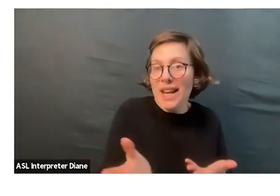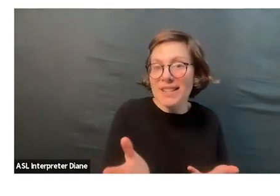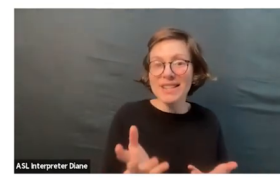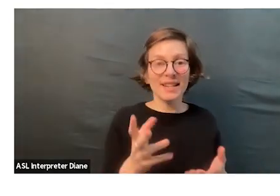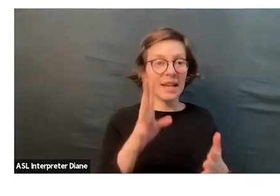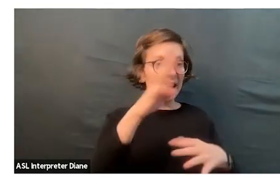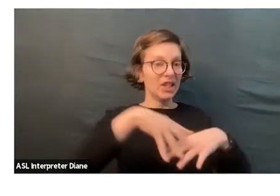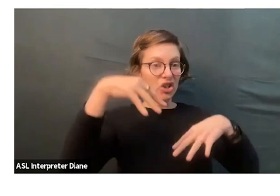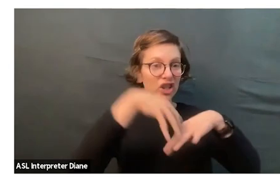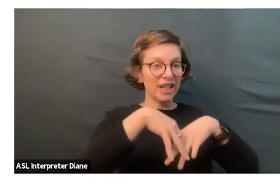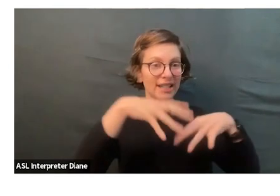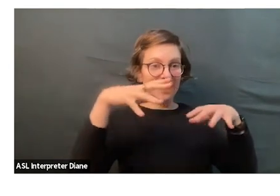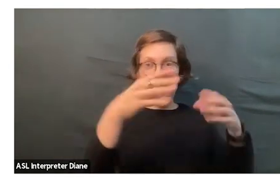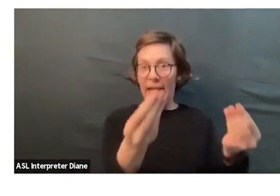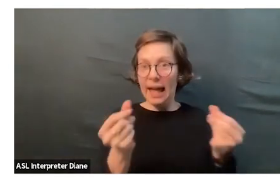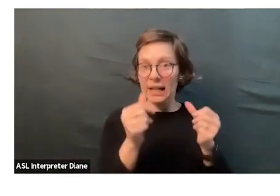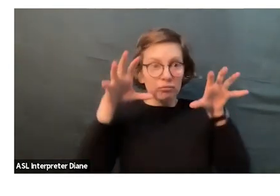just kind of answered it for me.